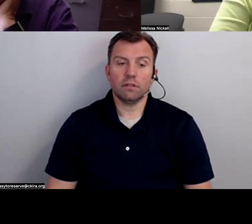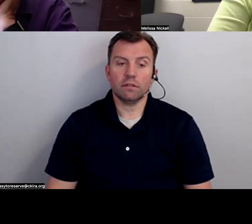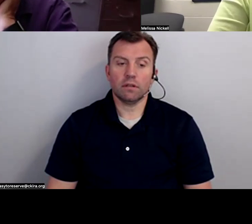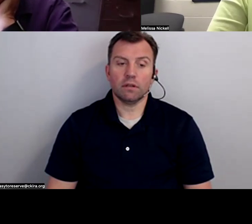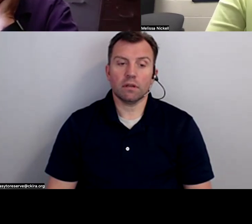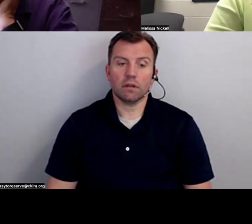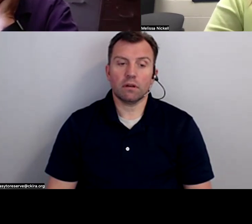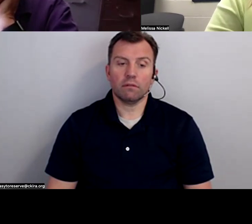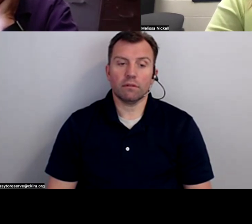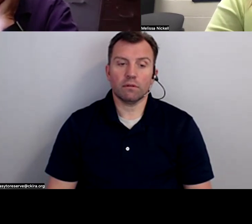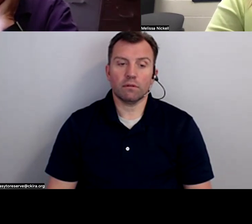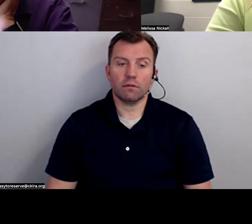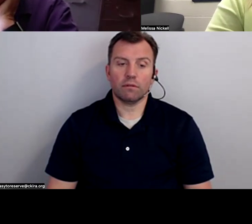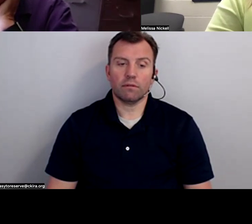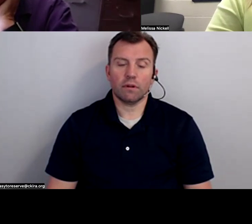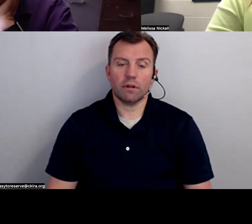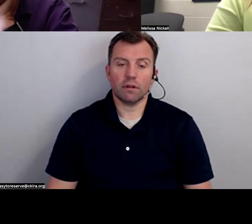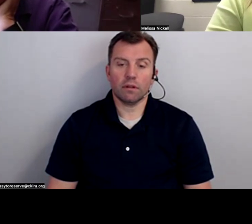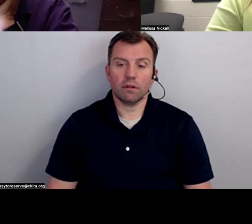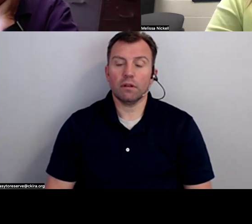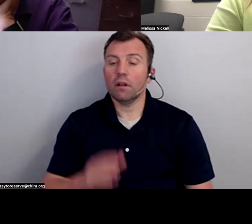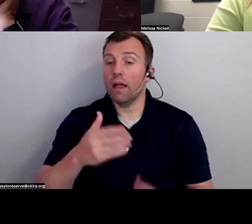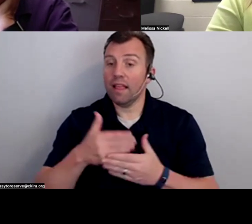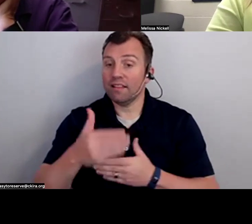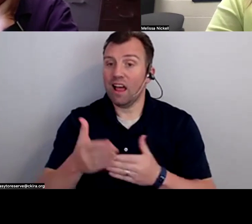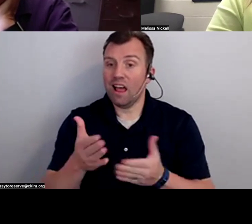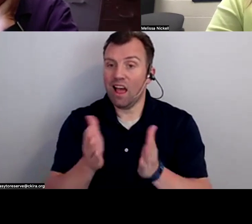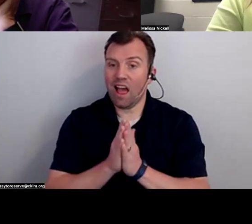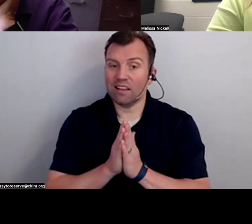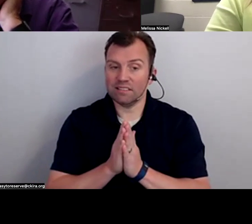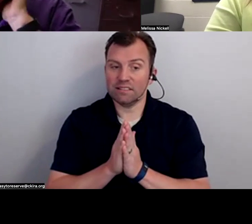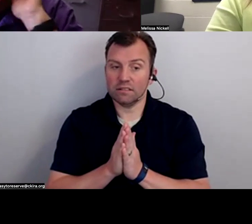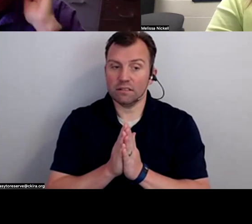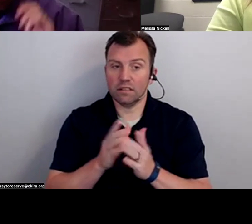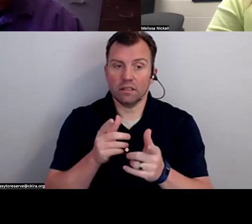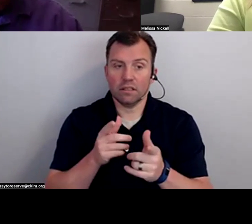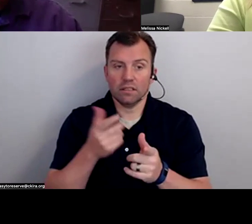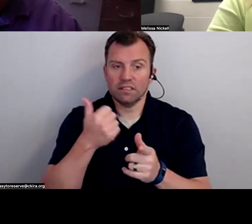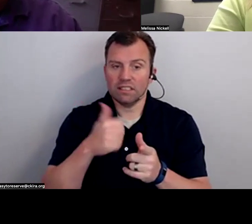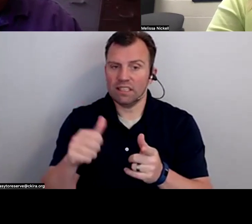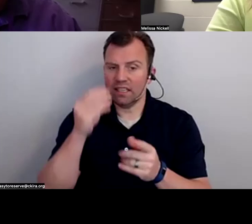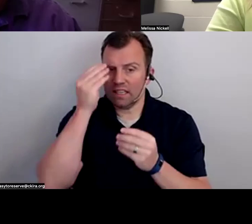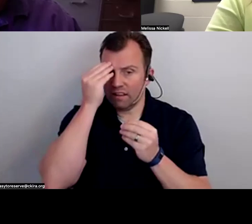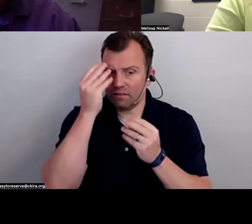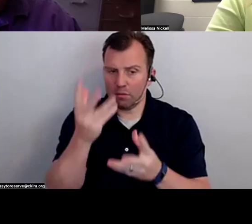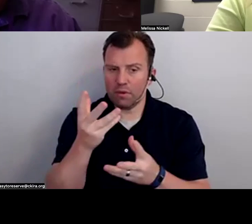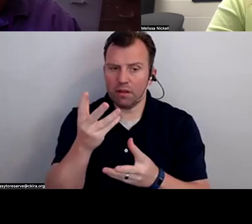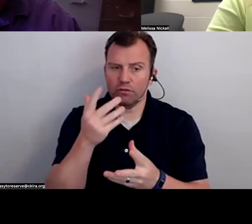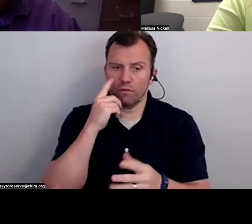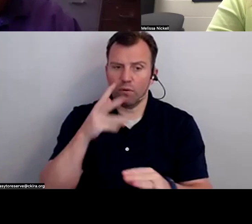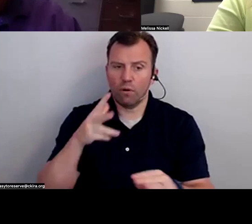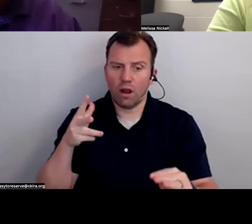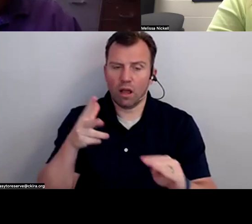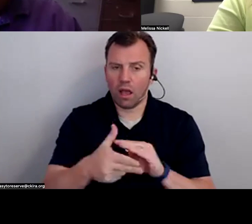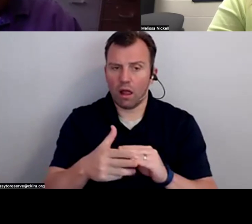All right. The next question is asking about whether there's any sort of information about a cutoff